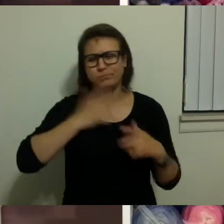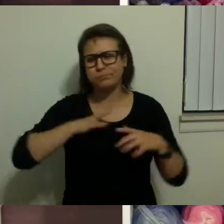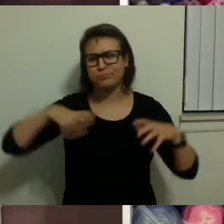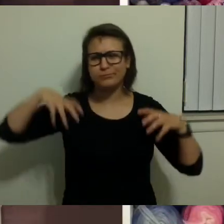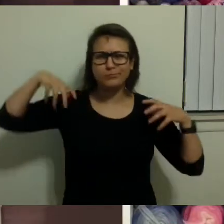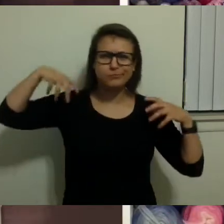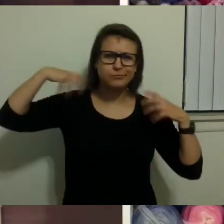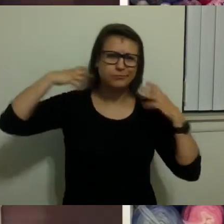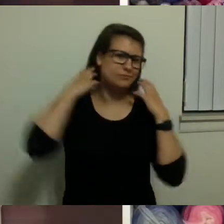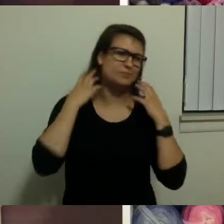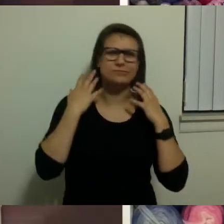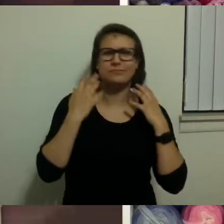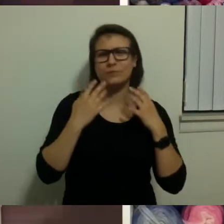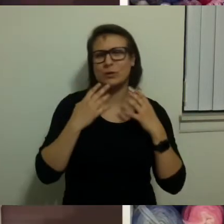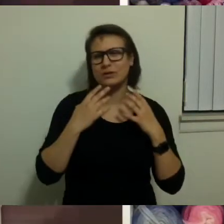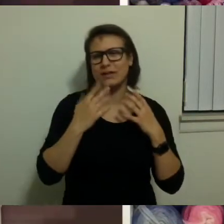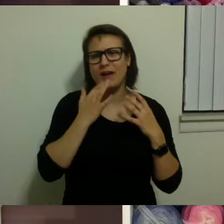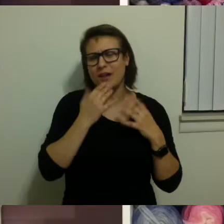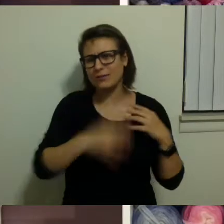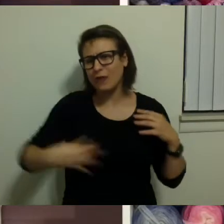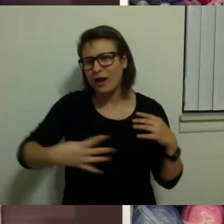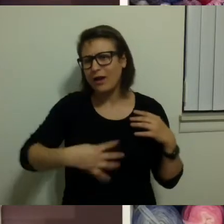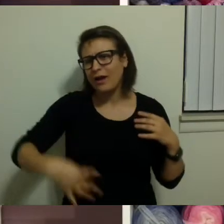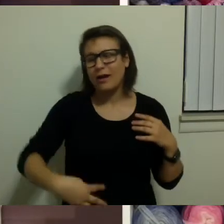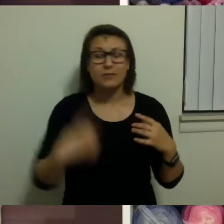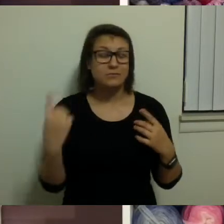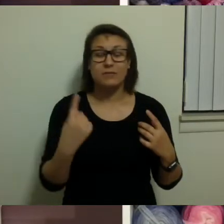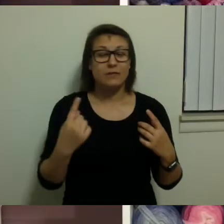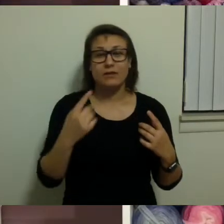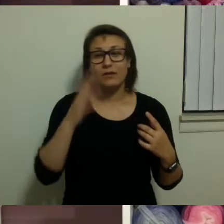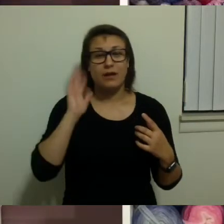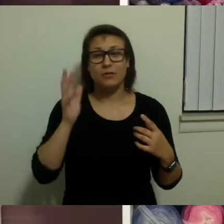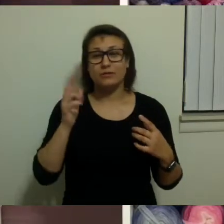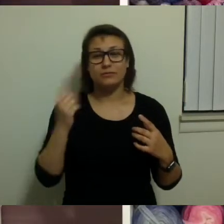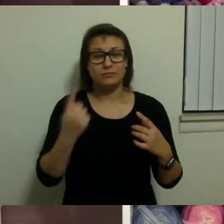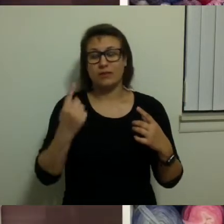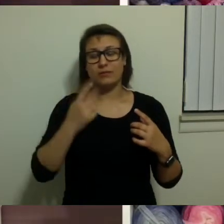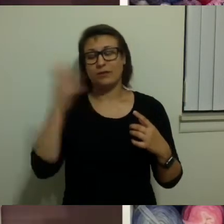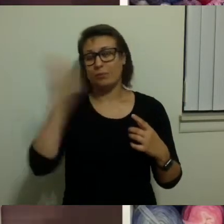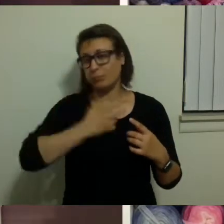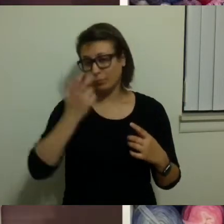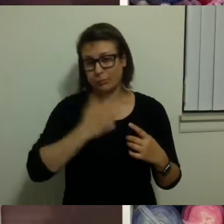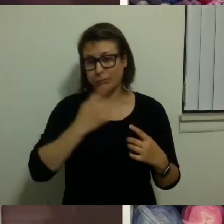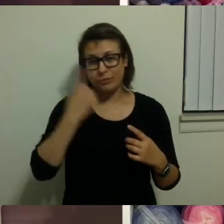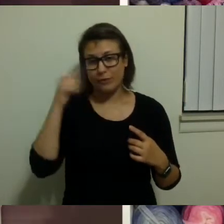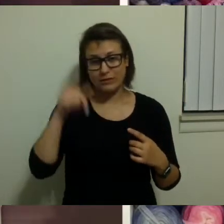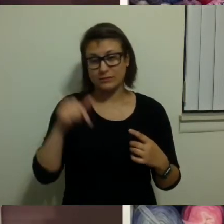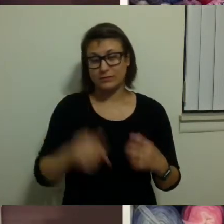yoke or, like, color work stripe thing. I'm going balls to the wall on this right